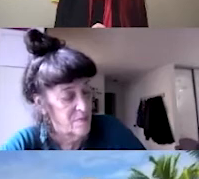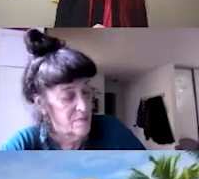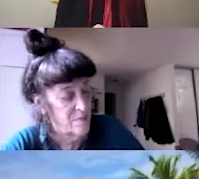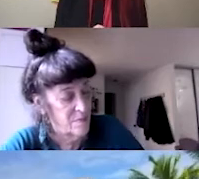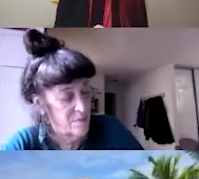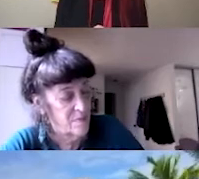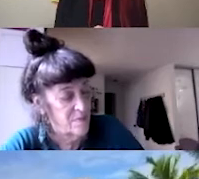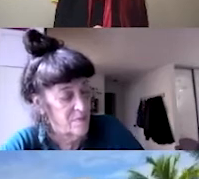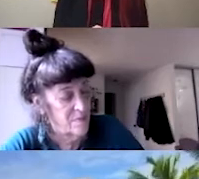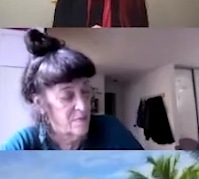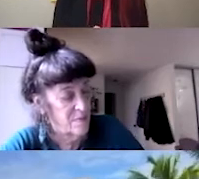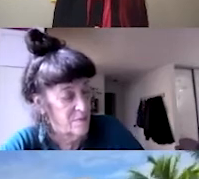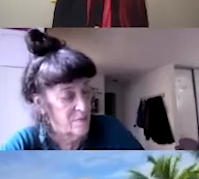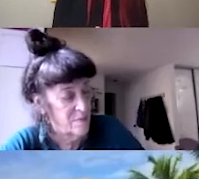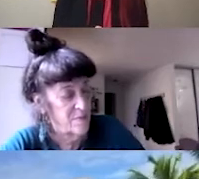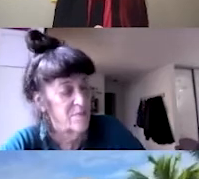keep my eyes open,